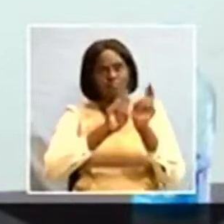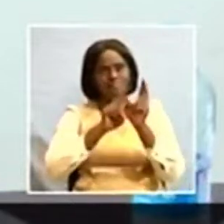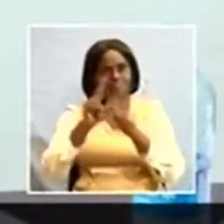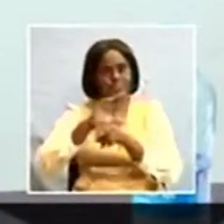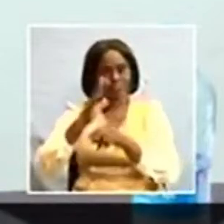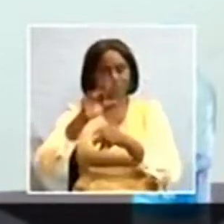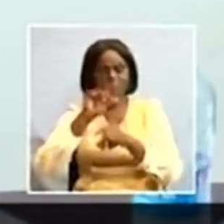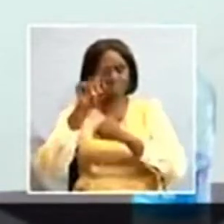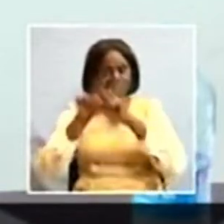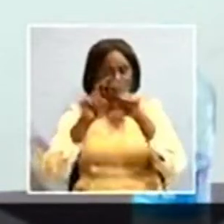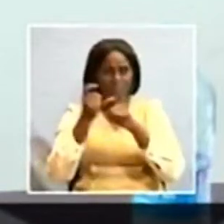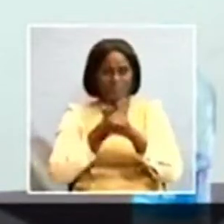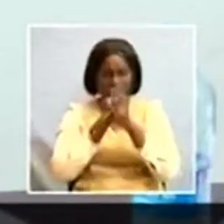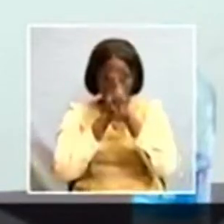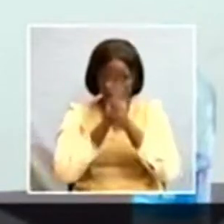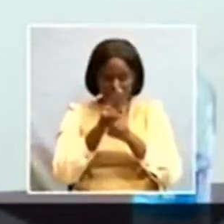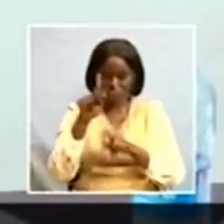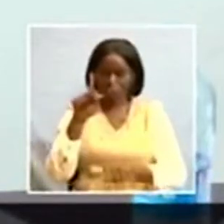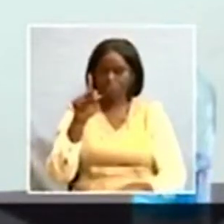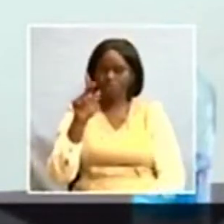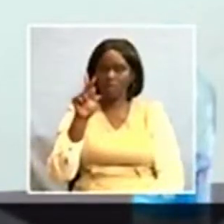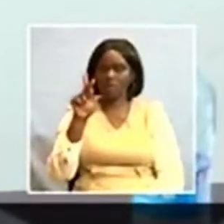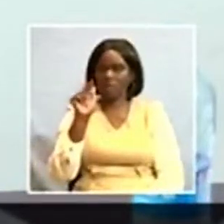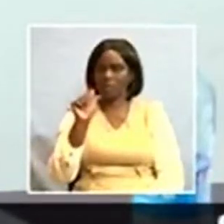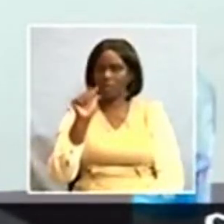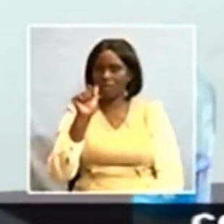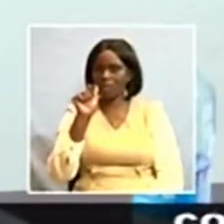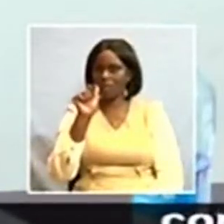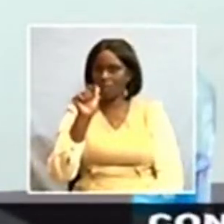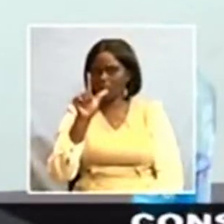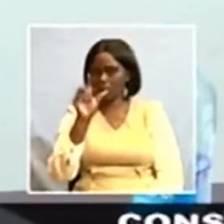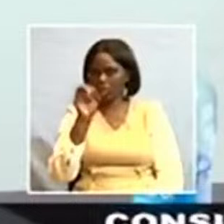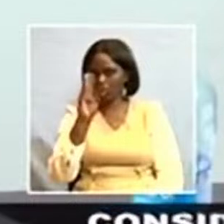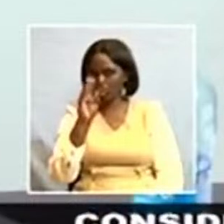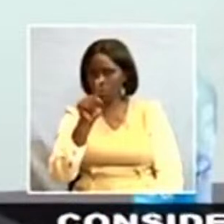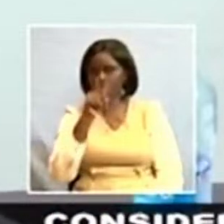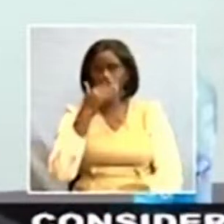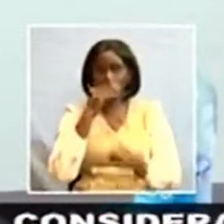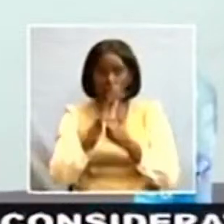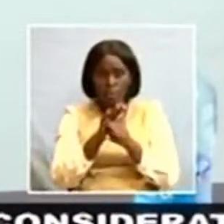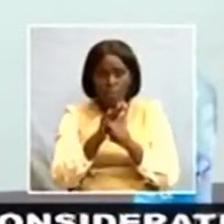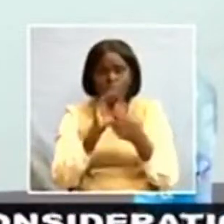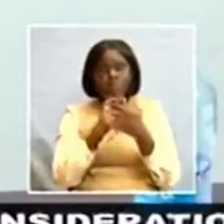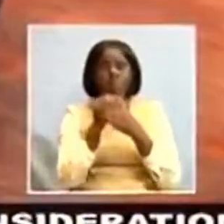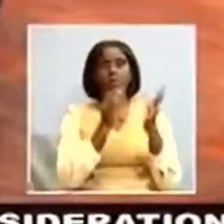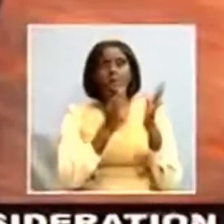The question from Honorable Pavioma is, are you committed or you intend to commit?